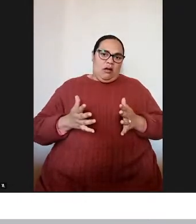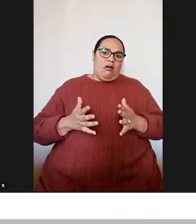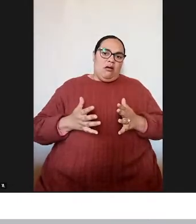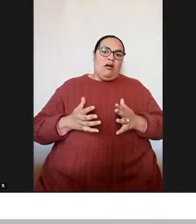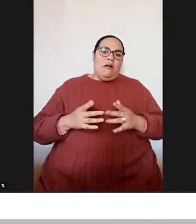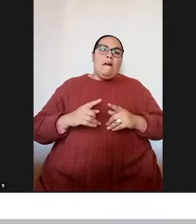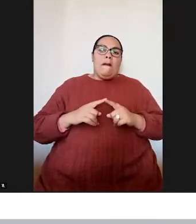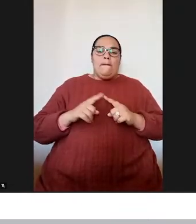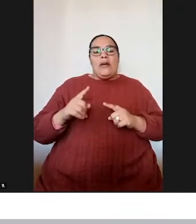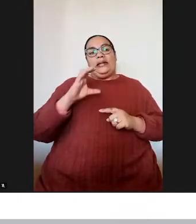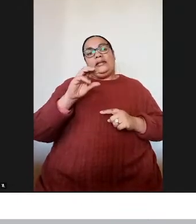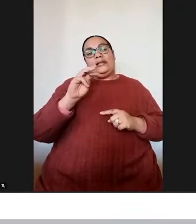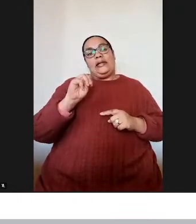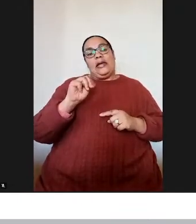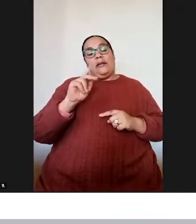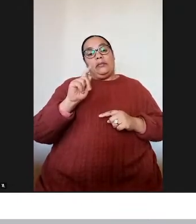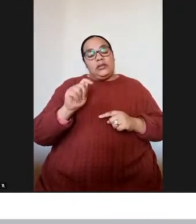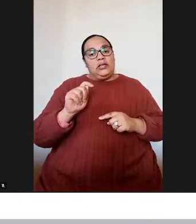But C and D,